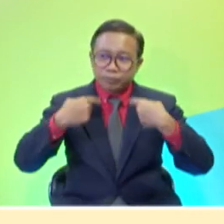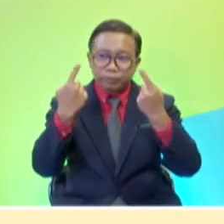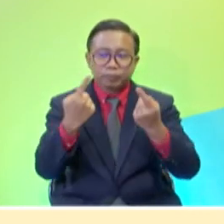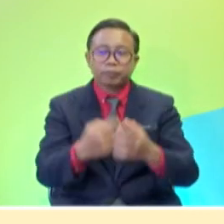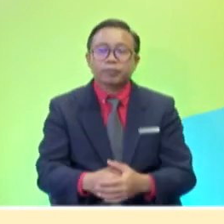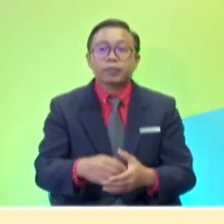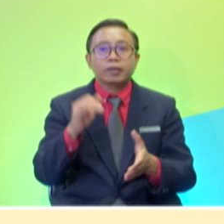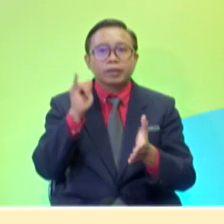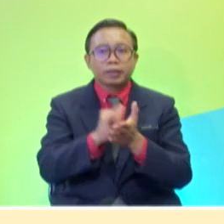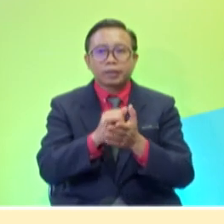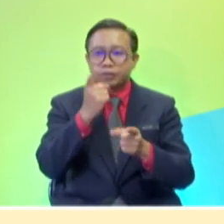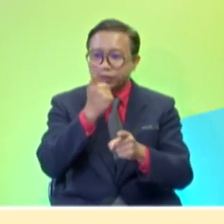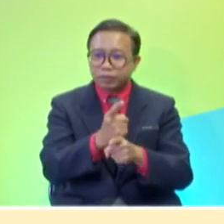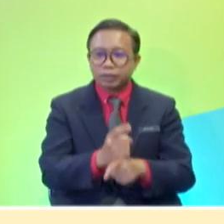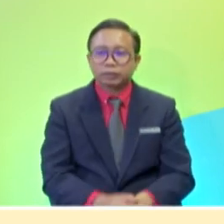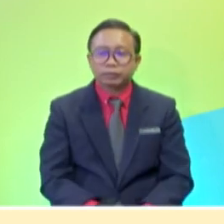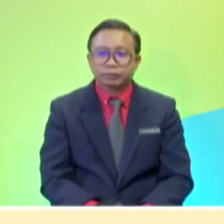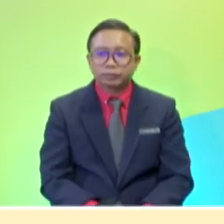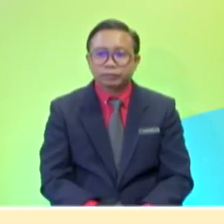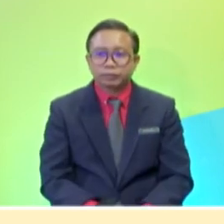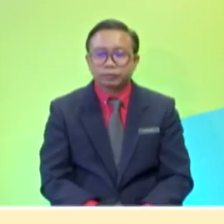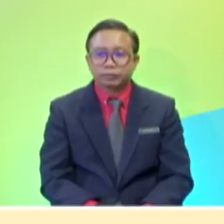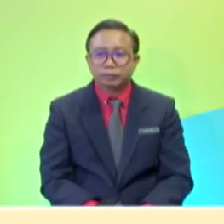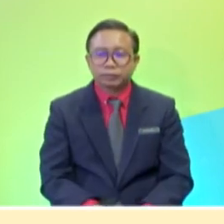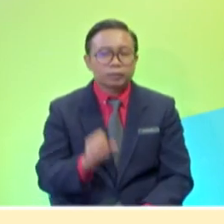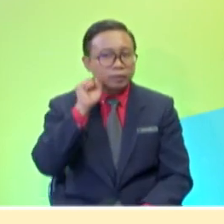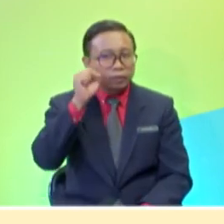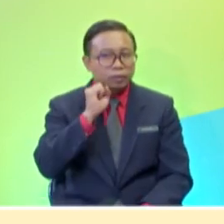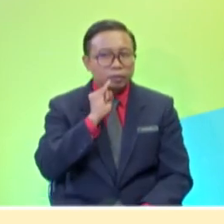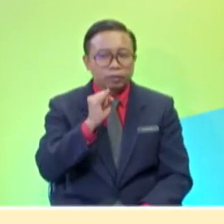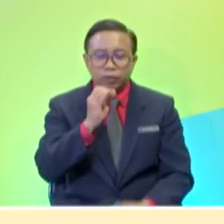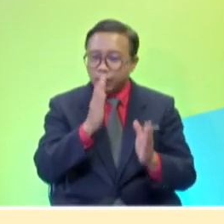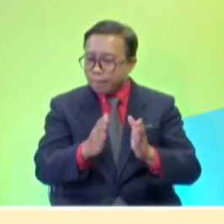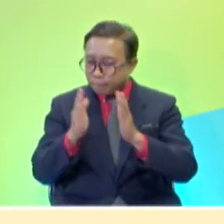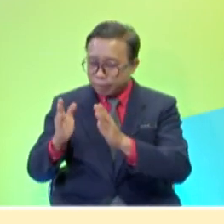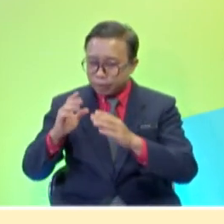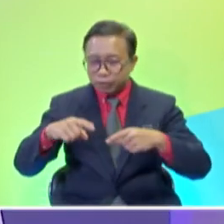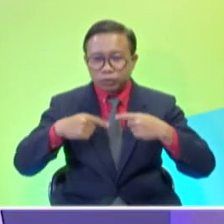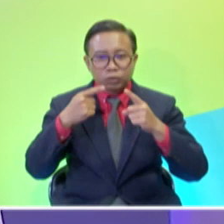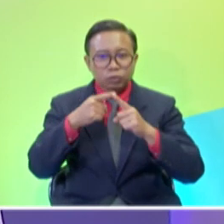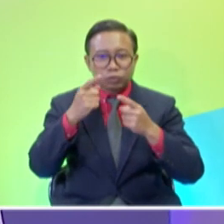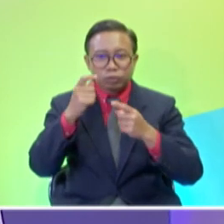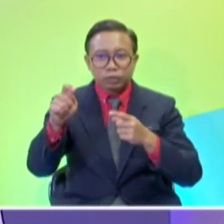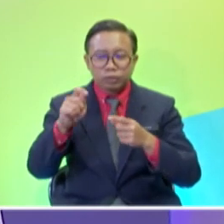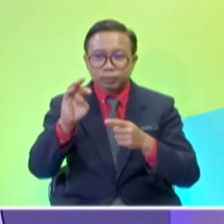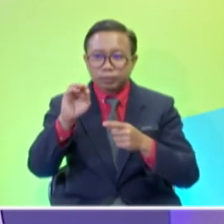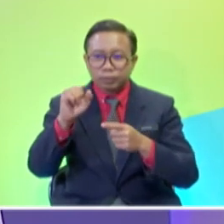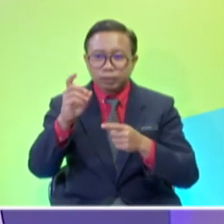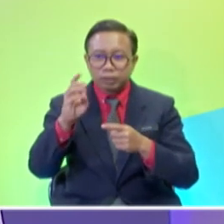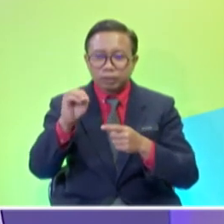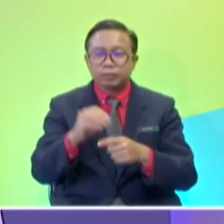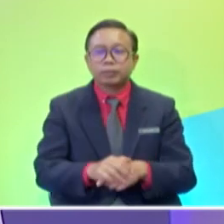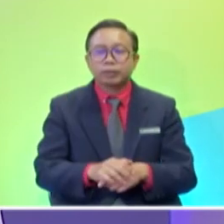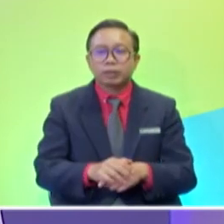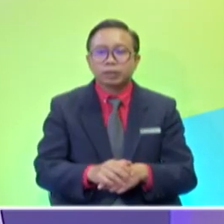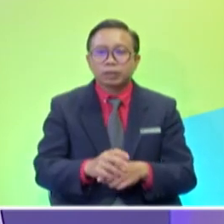Yes, that's correct. Okay. She is planning to go to Madame Tussauds and the Natural